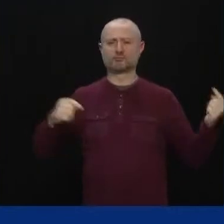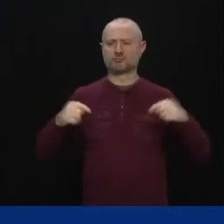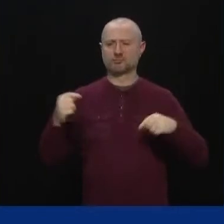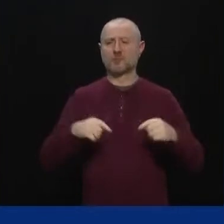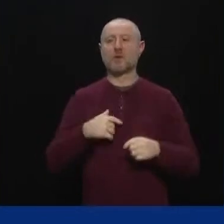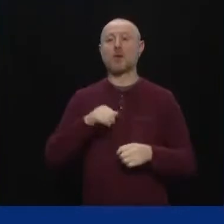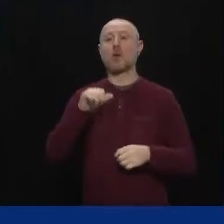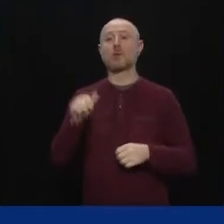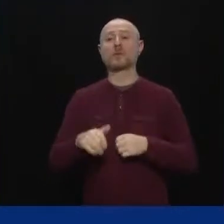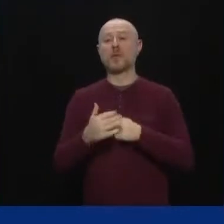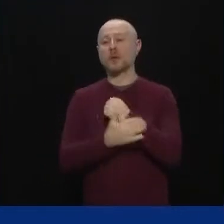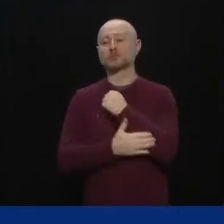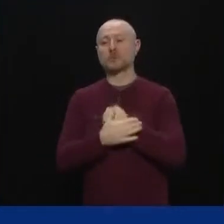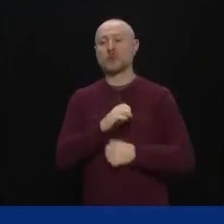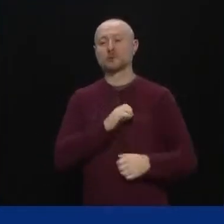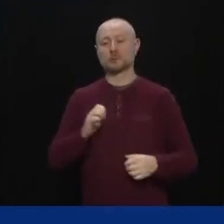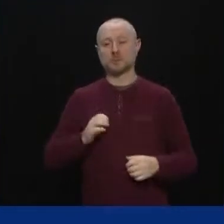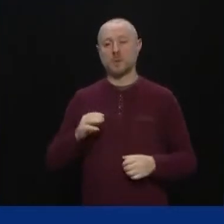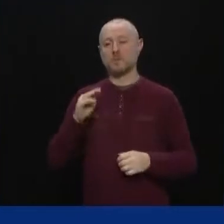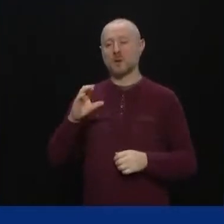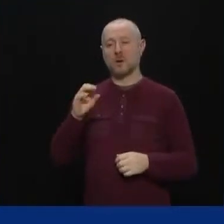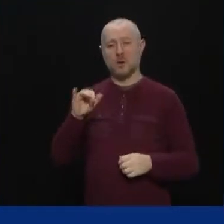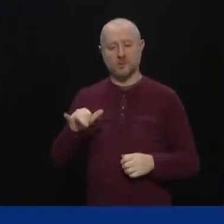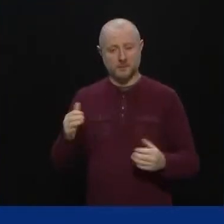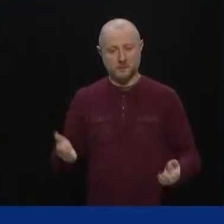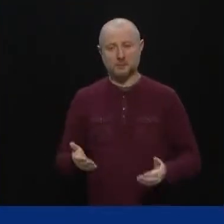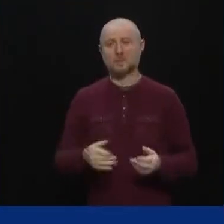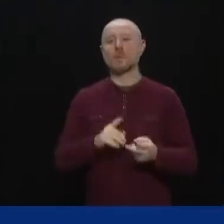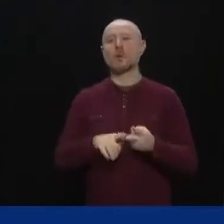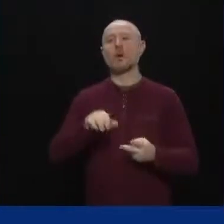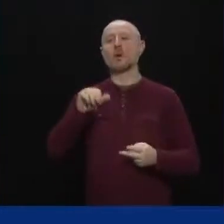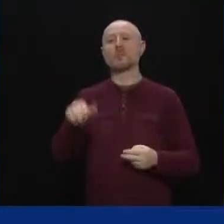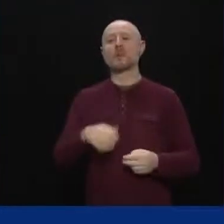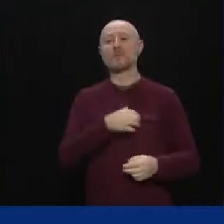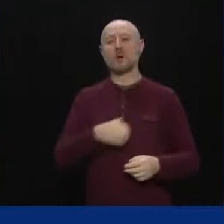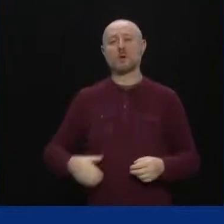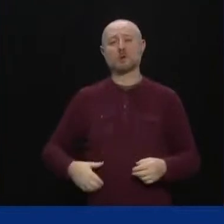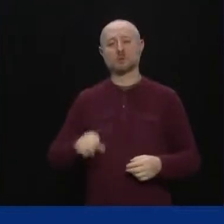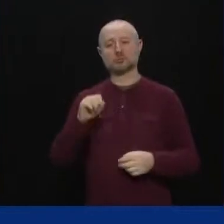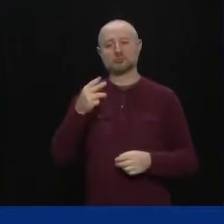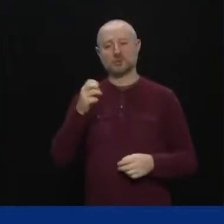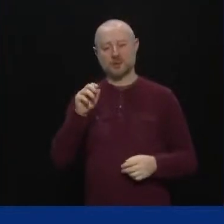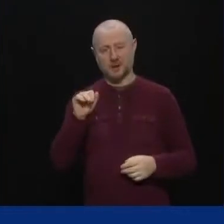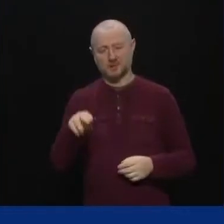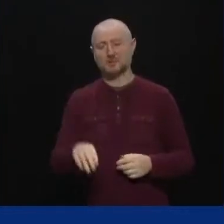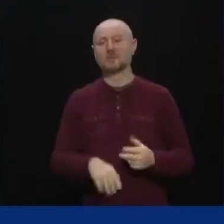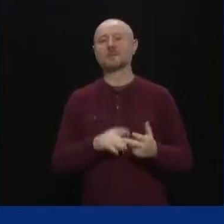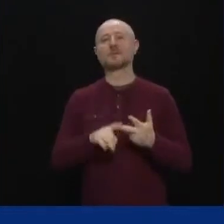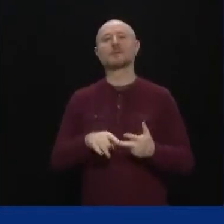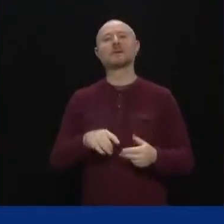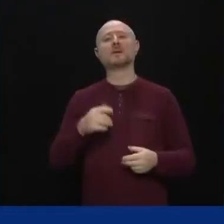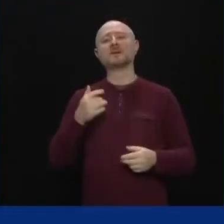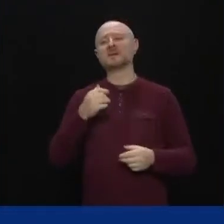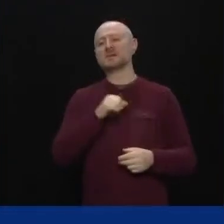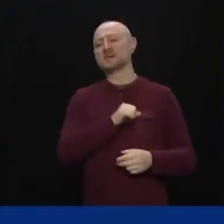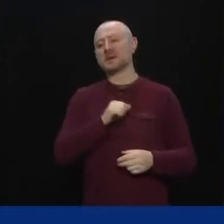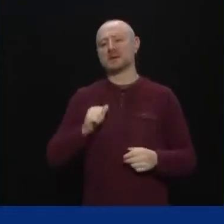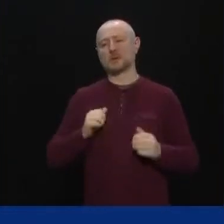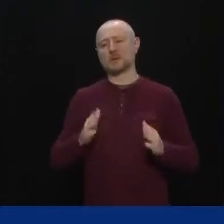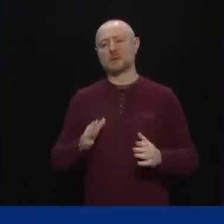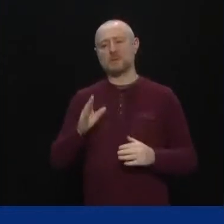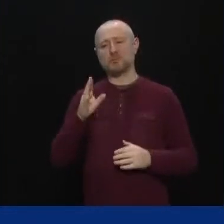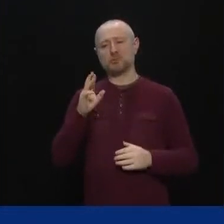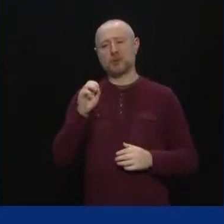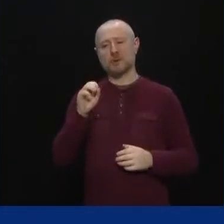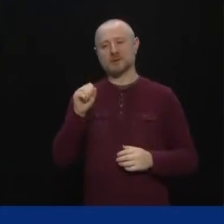Executive Dan McCoy, Albany Mayor Kathy Sheehan, Senator Neil Breslin, all great friends